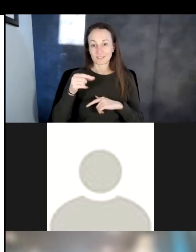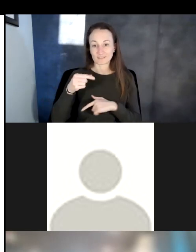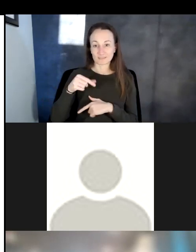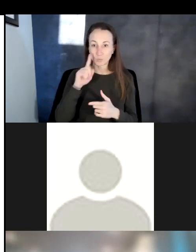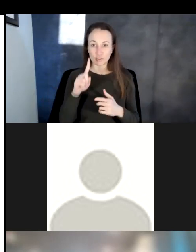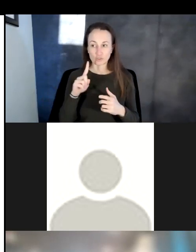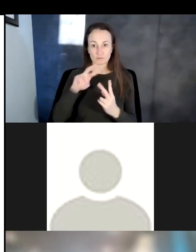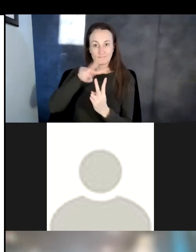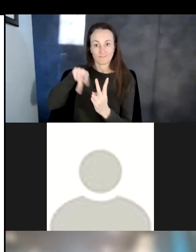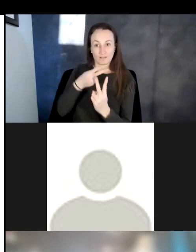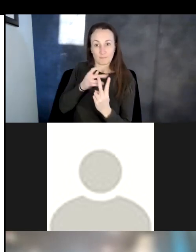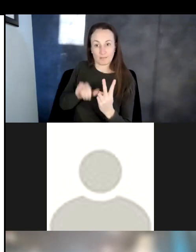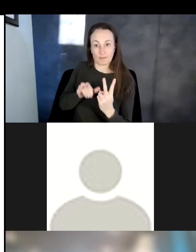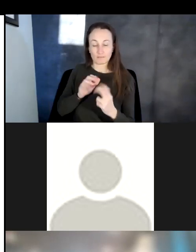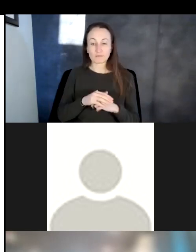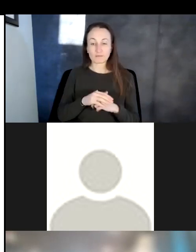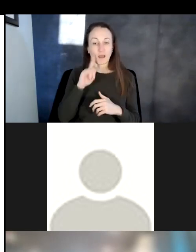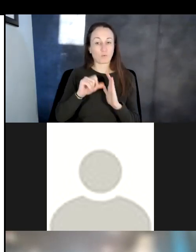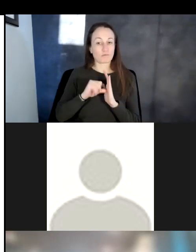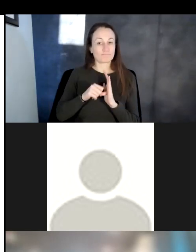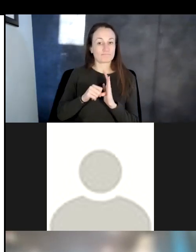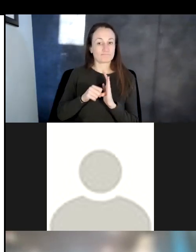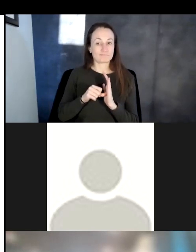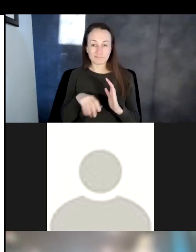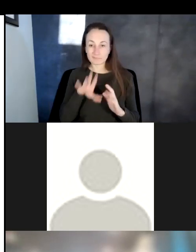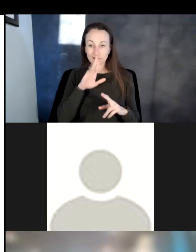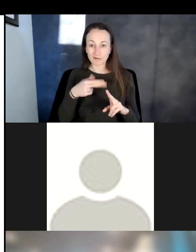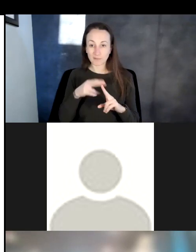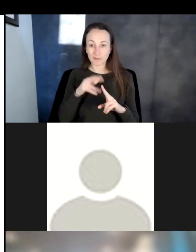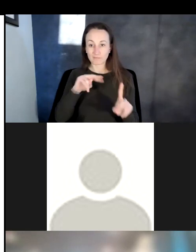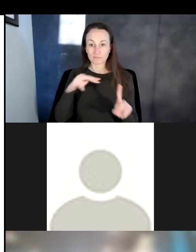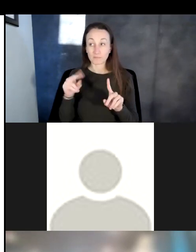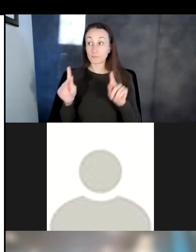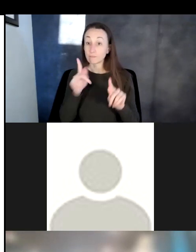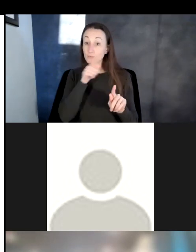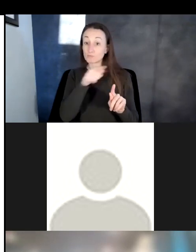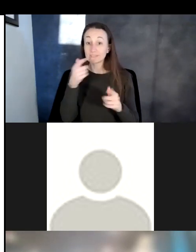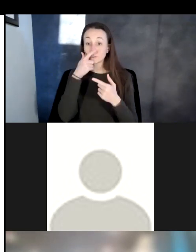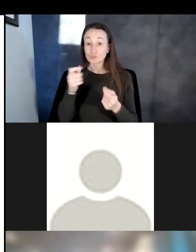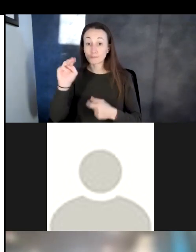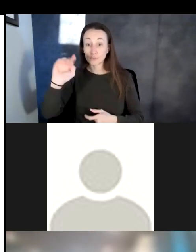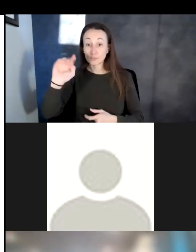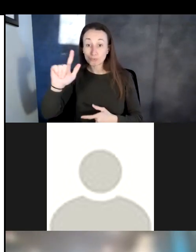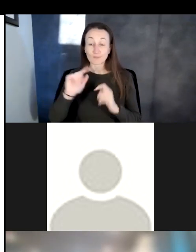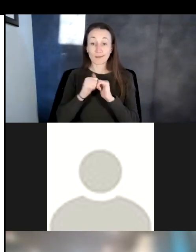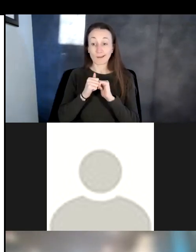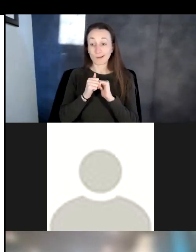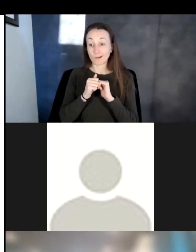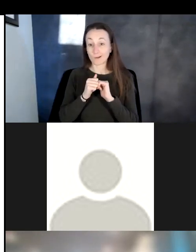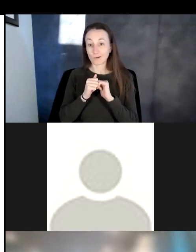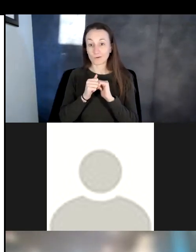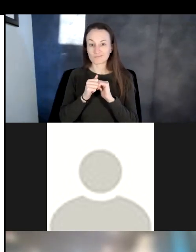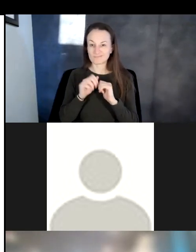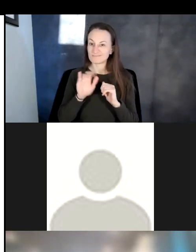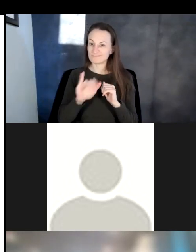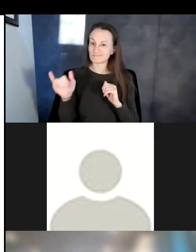here. Now I'll highlight this because I've been talking about this from the perspective of people who are interested in machine learning and how this lets us